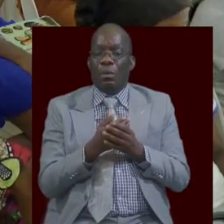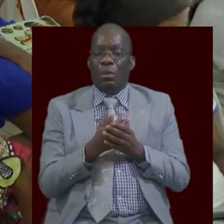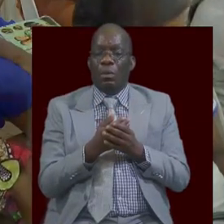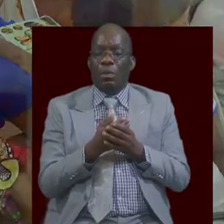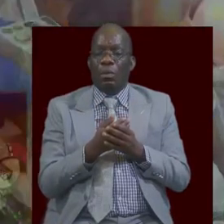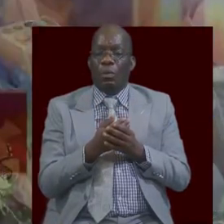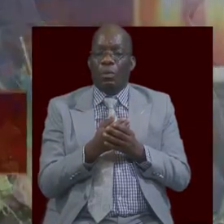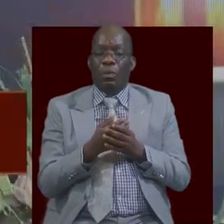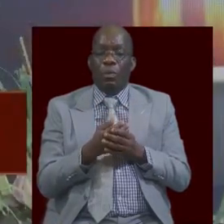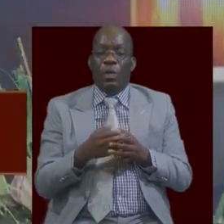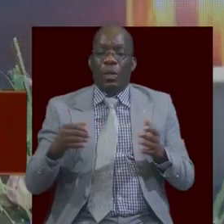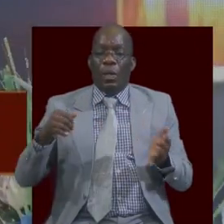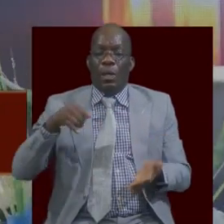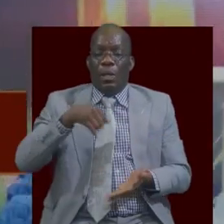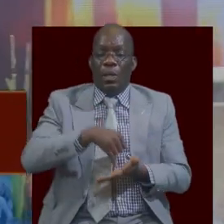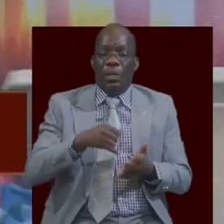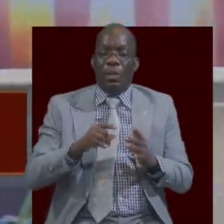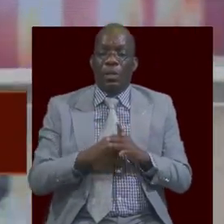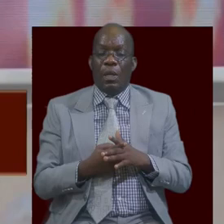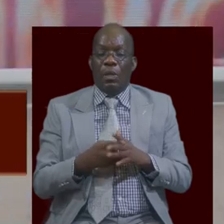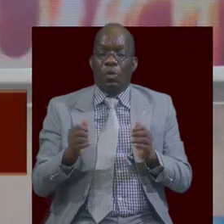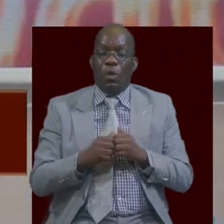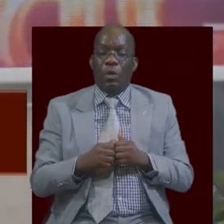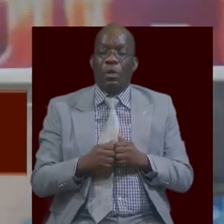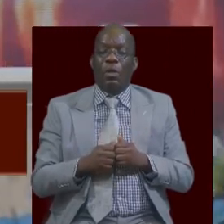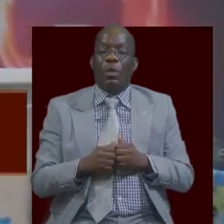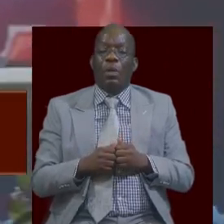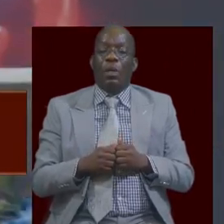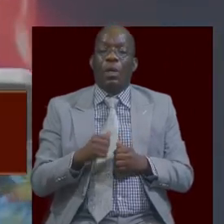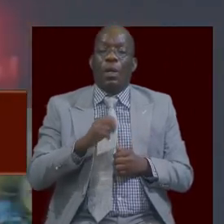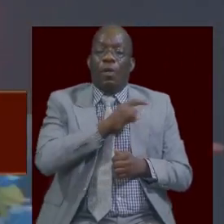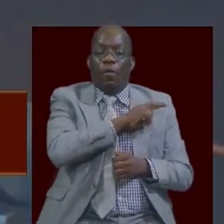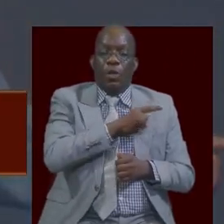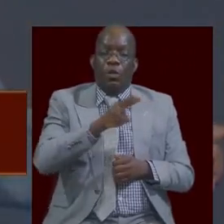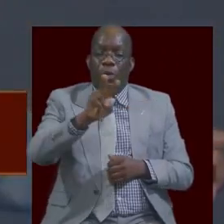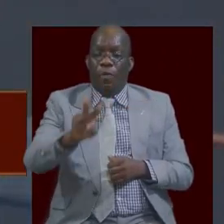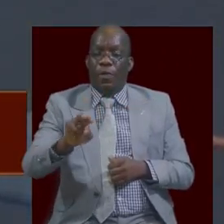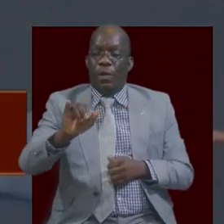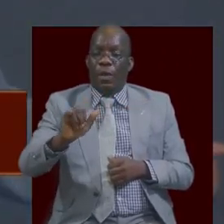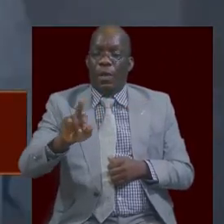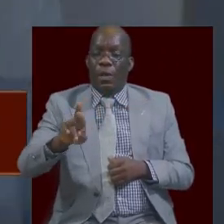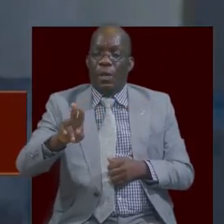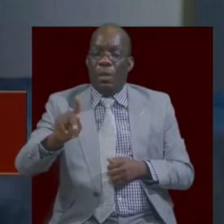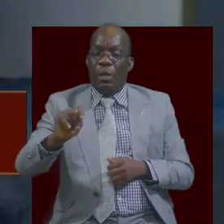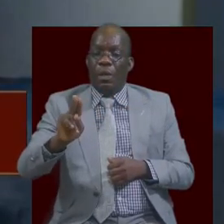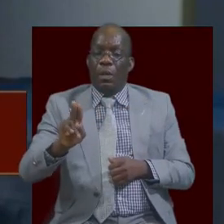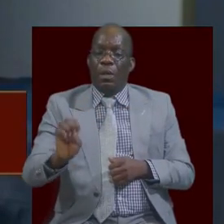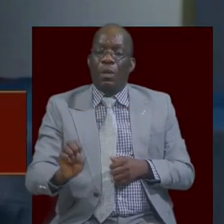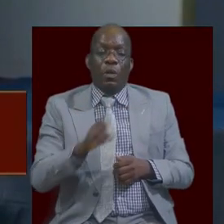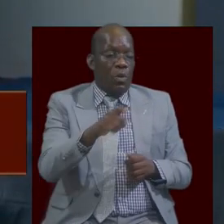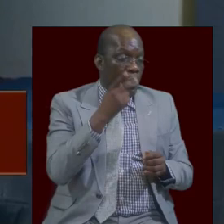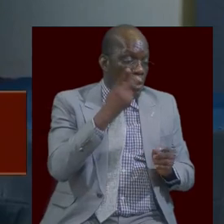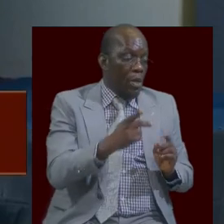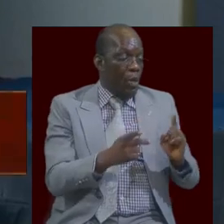starts with virtue. You come into this life, you see on the one hand virtue, on the other